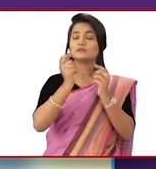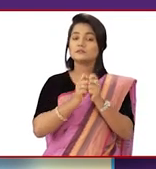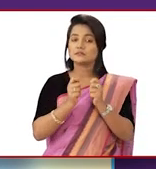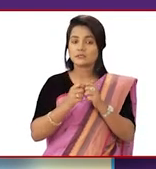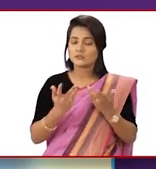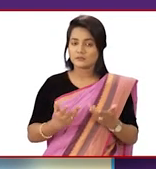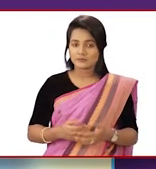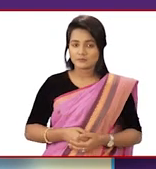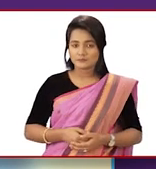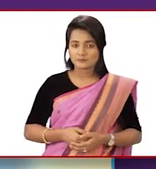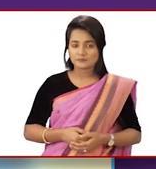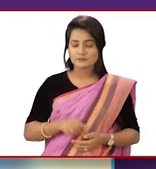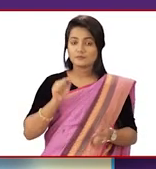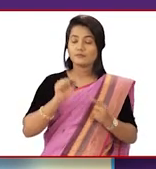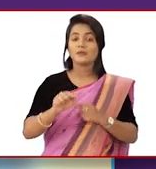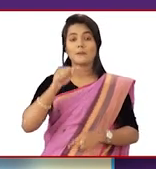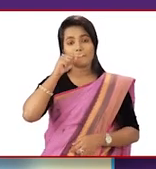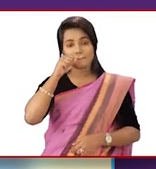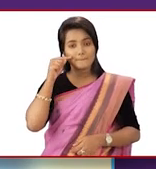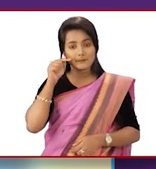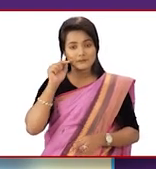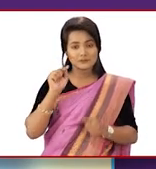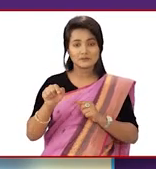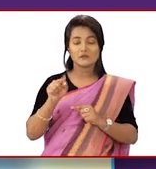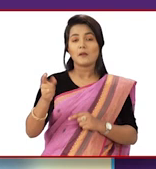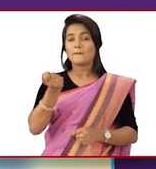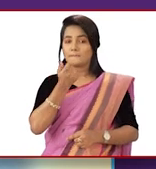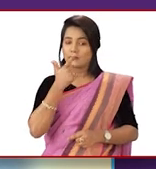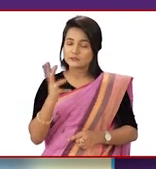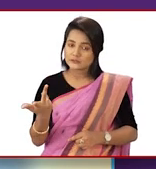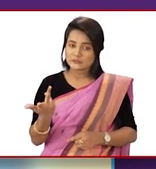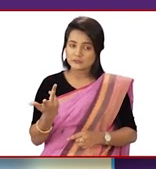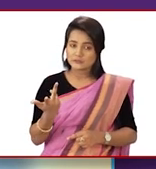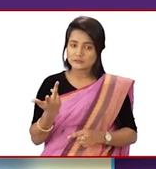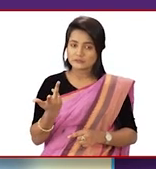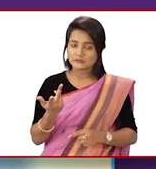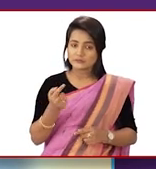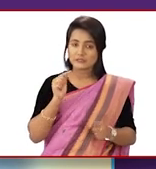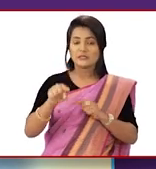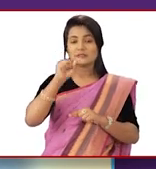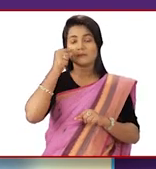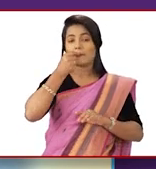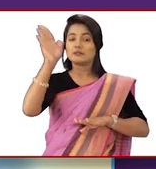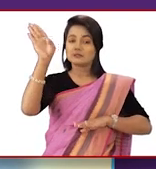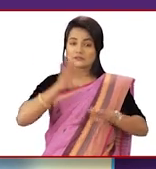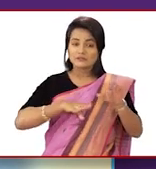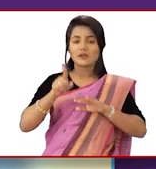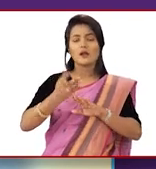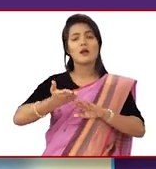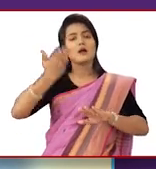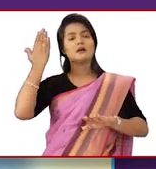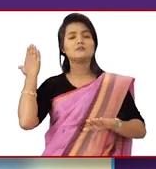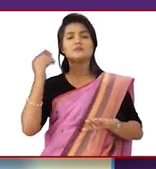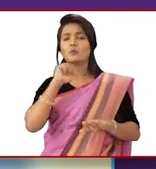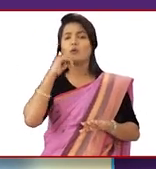with. Why the men who suddenly become fathers suddenly become so aware of gender equality, and in their earlier lives,